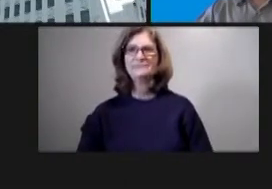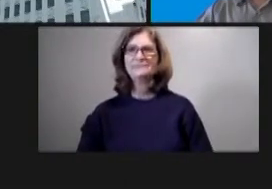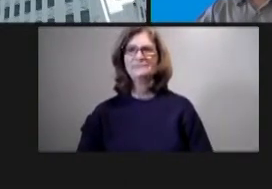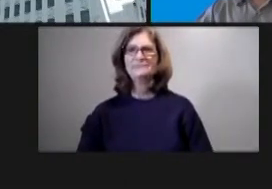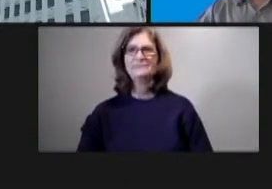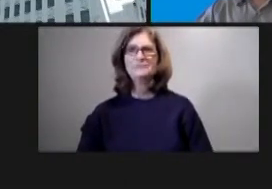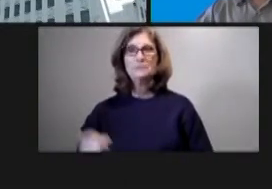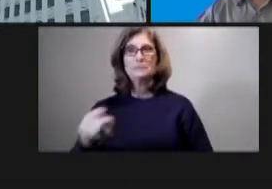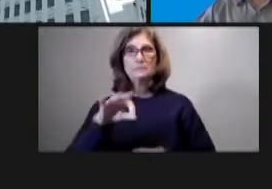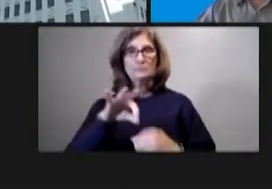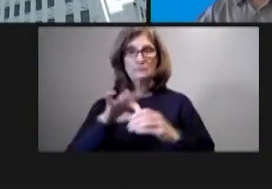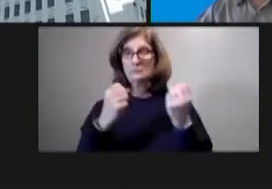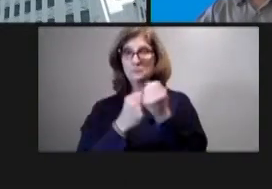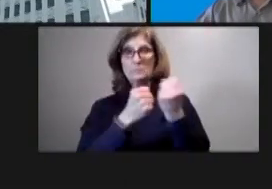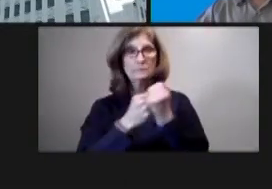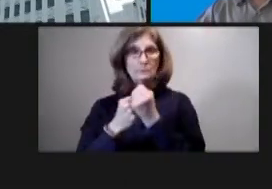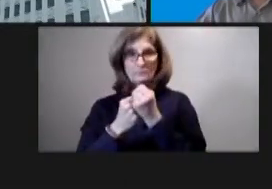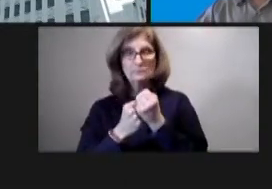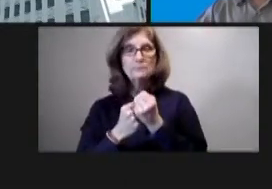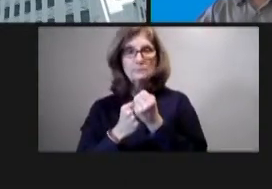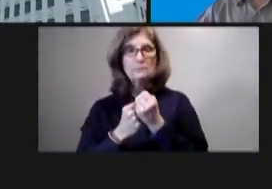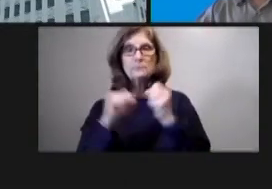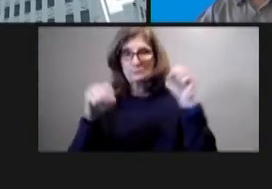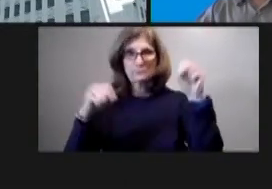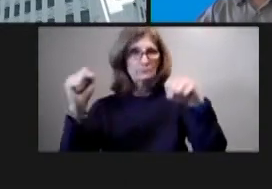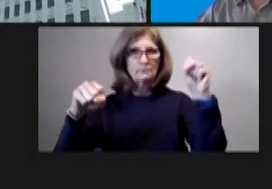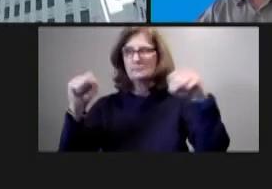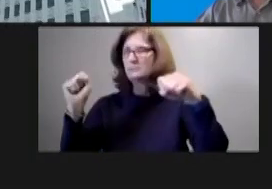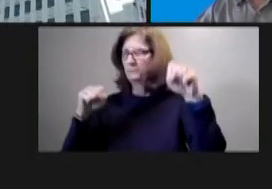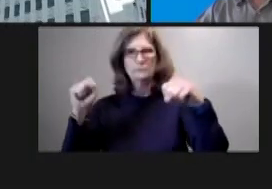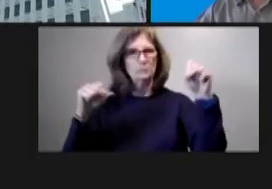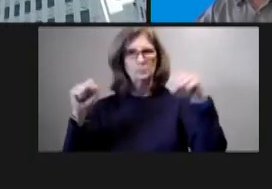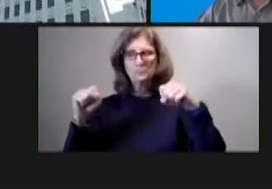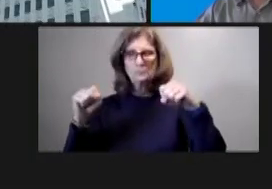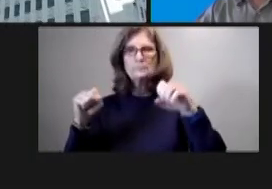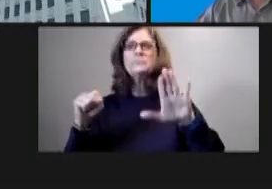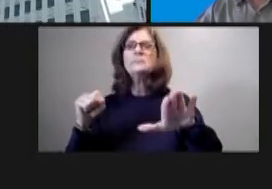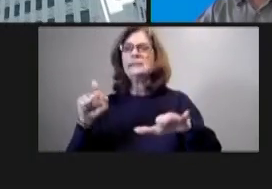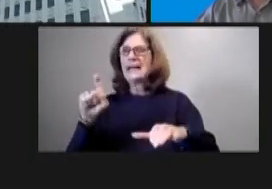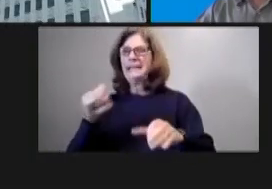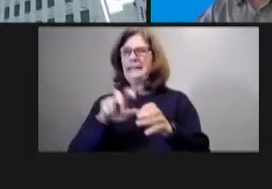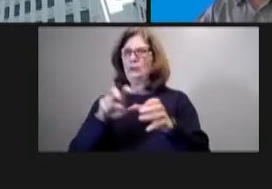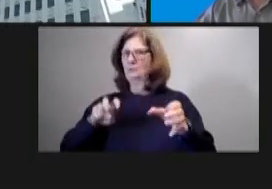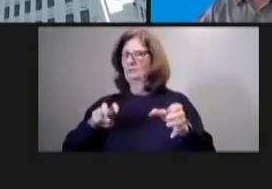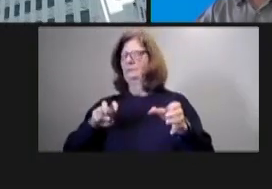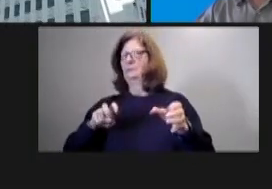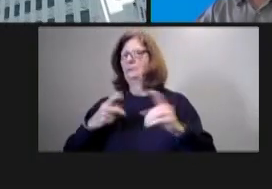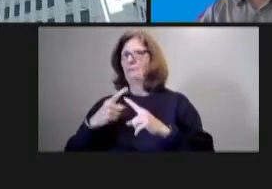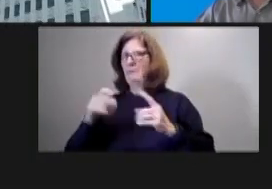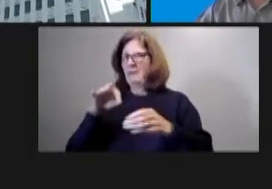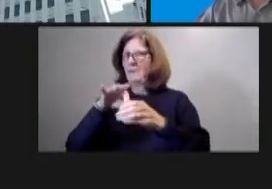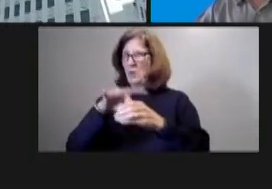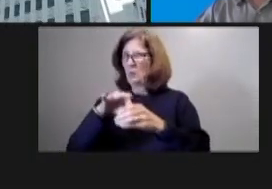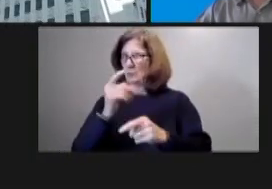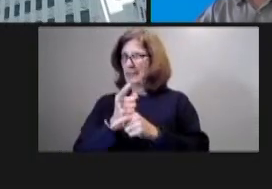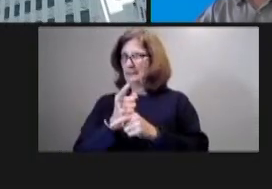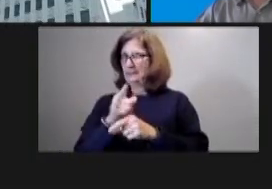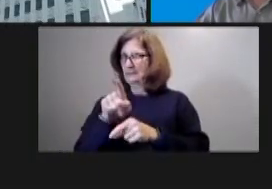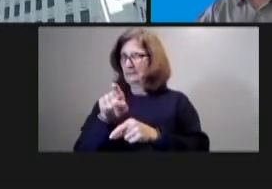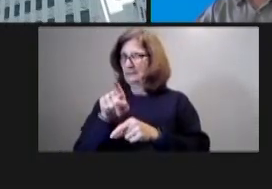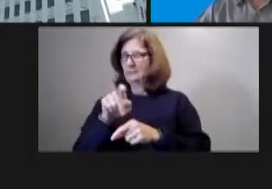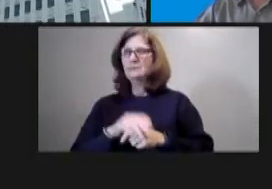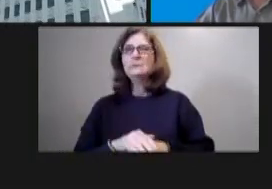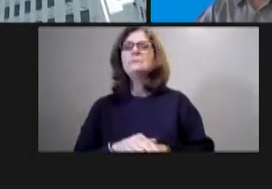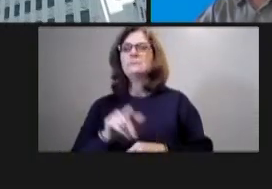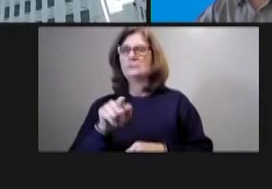All those in favor? Aye. Aye. I need to recuse myself from the vote. Okay. Thank you,